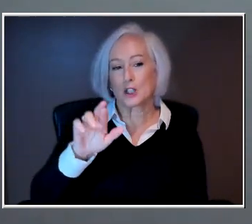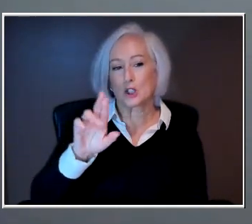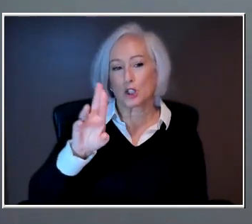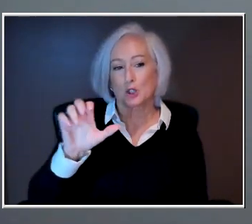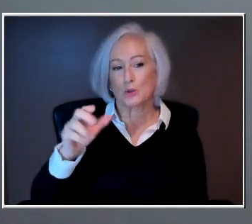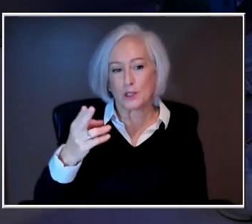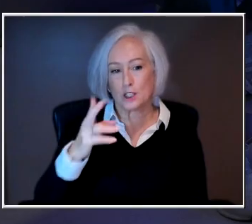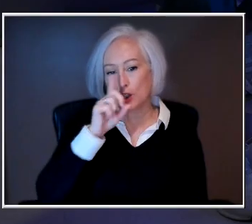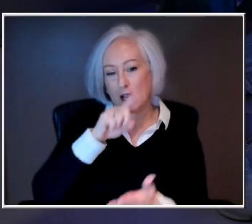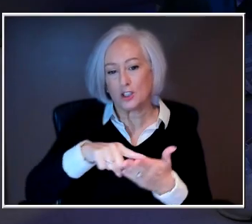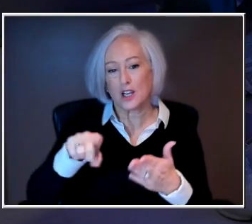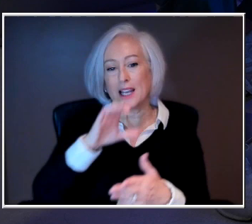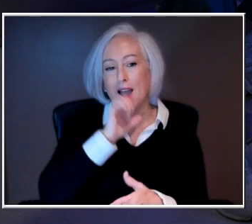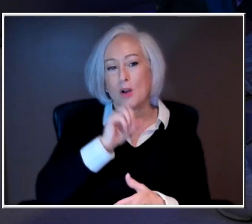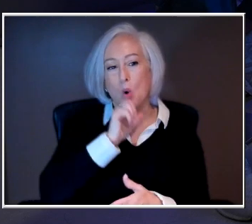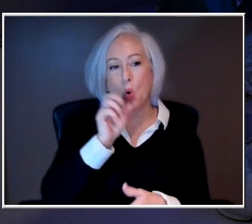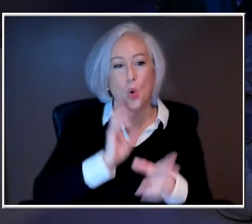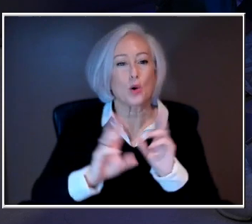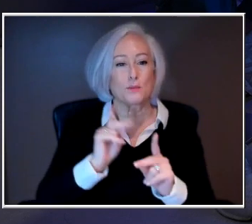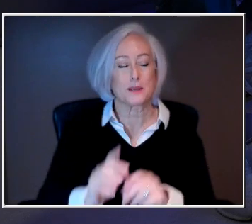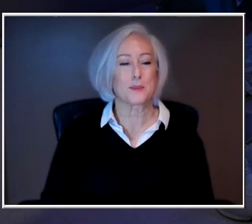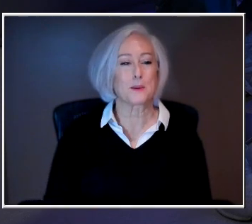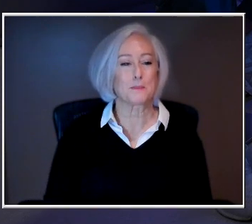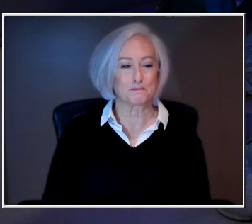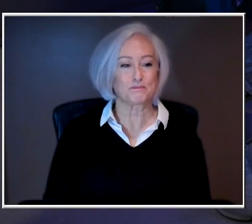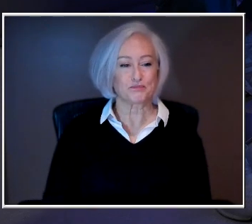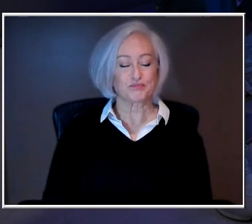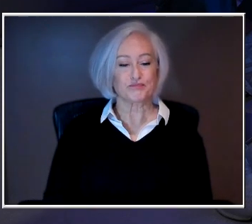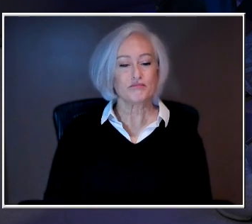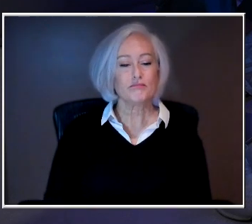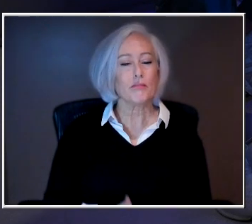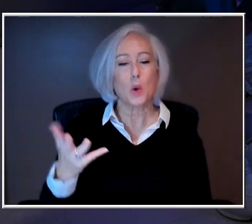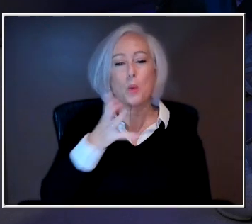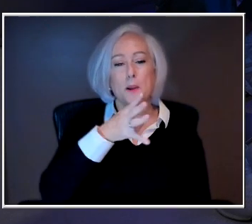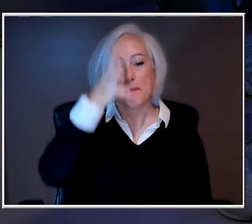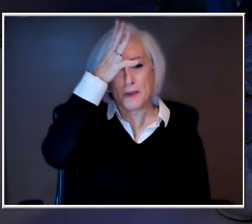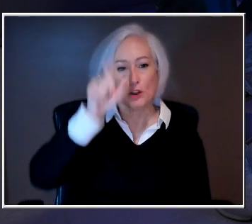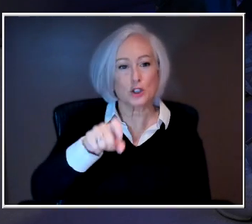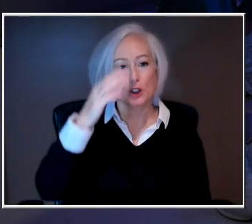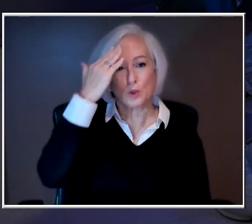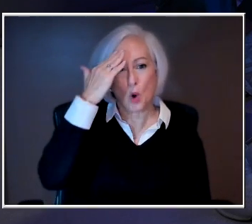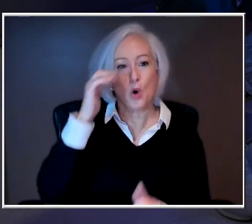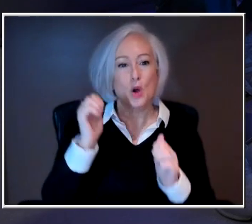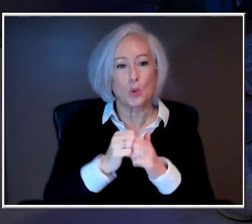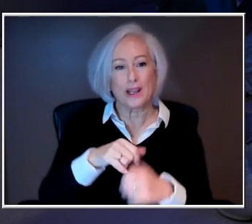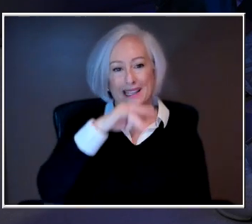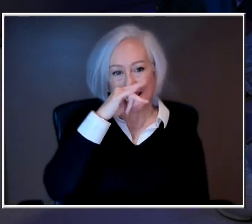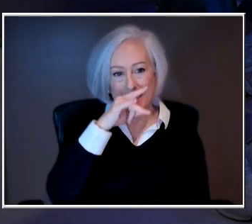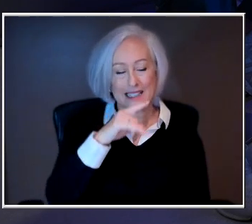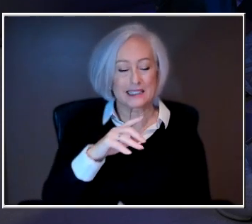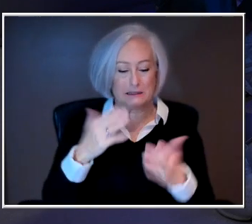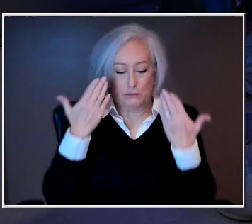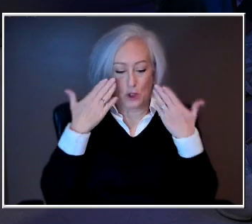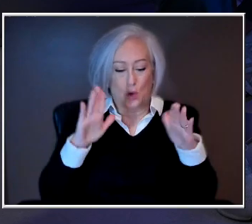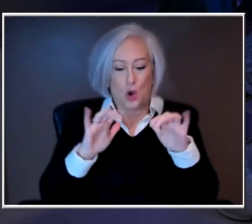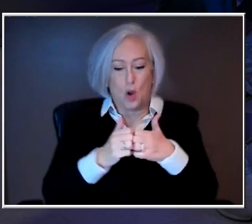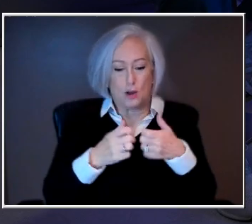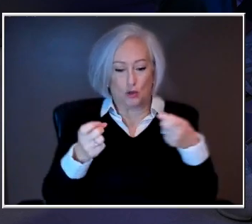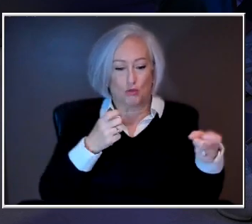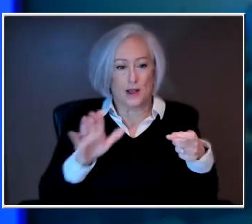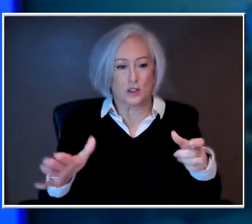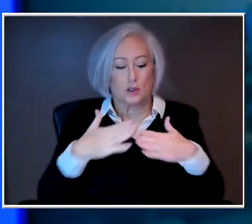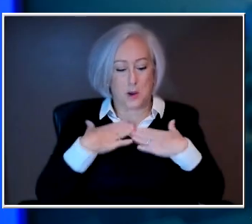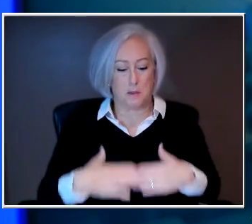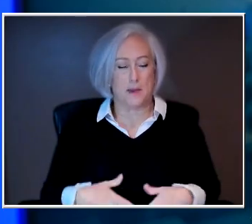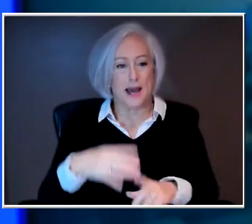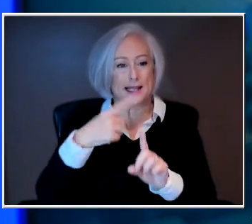loved ones. Let's talk about what parents should know with kids, because they don't always know how to regulate their body temperature and how to keep it warm. So if your kids